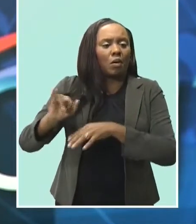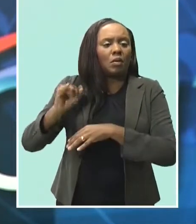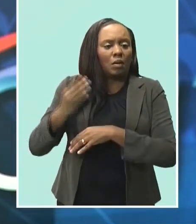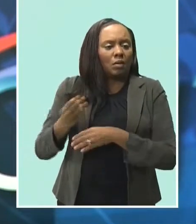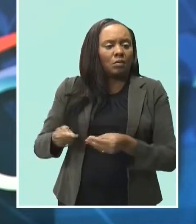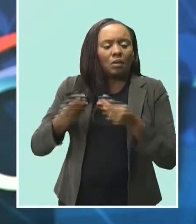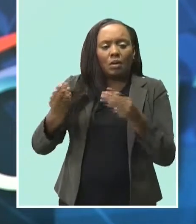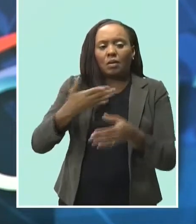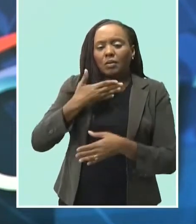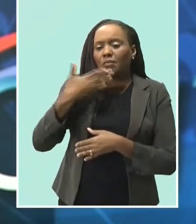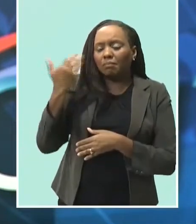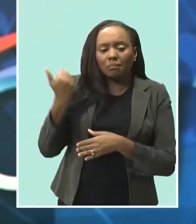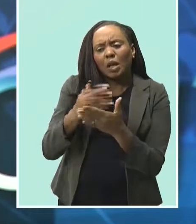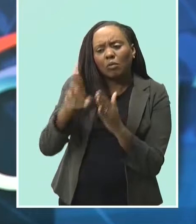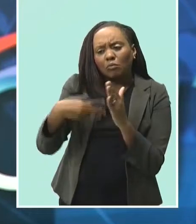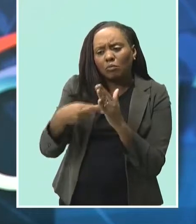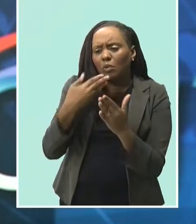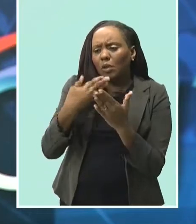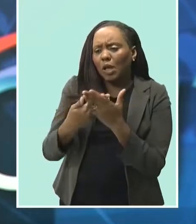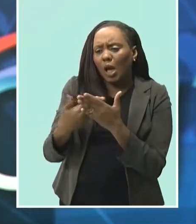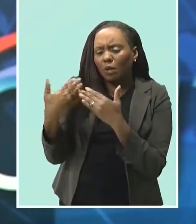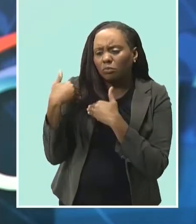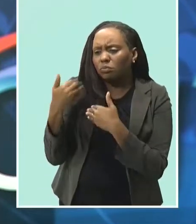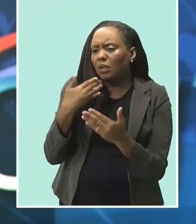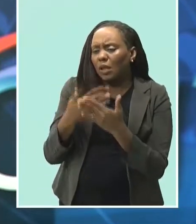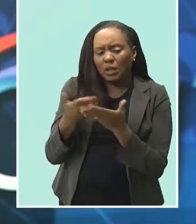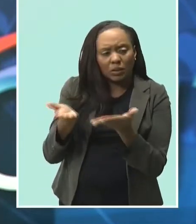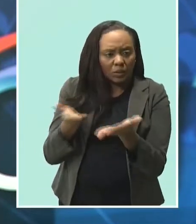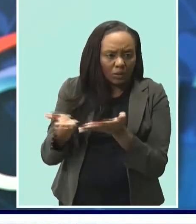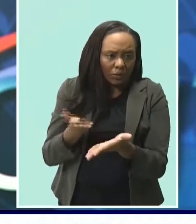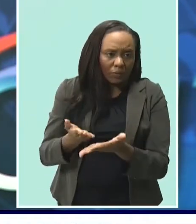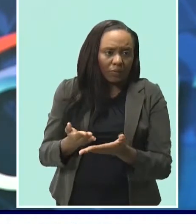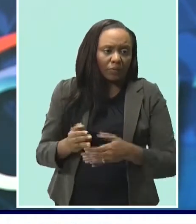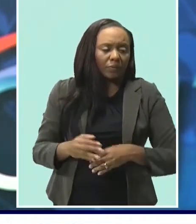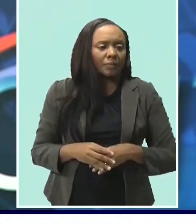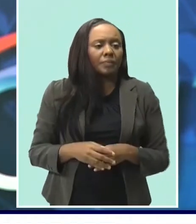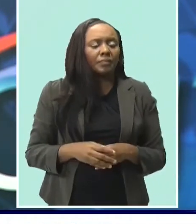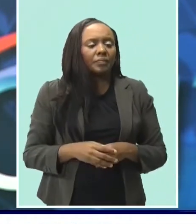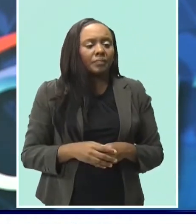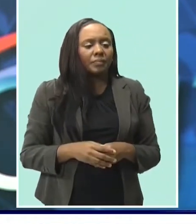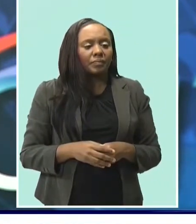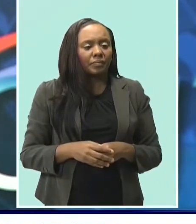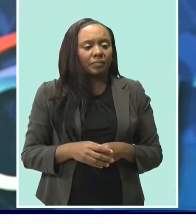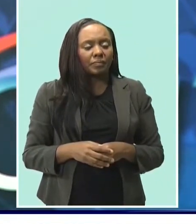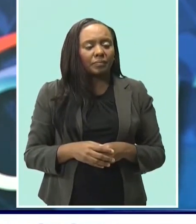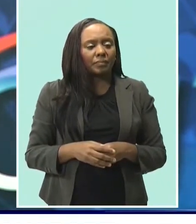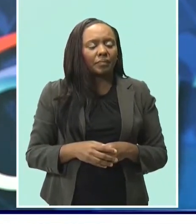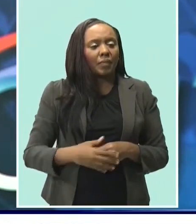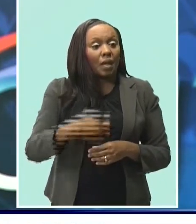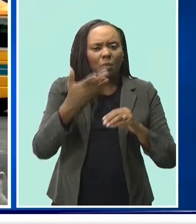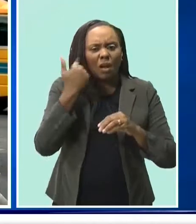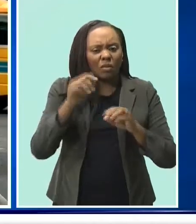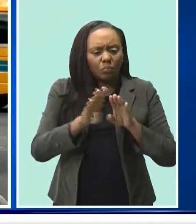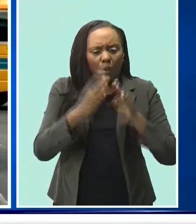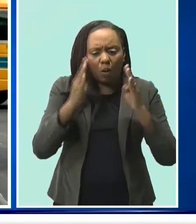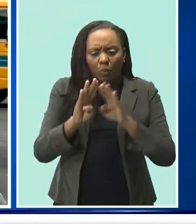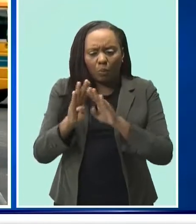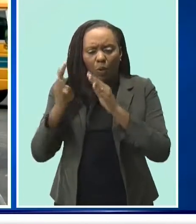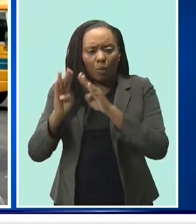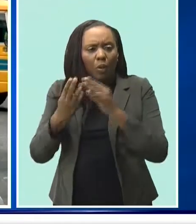another deputy with direct responsibility for operations. He says the second post of Deputy Commissioner of Police